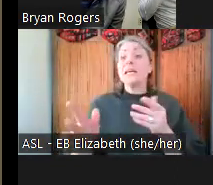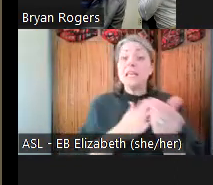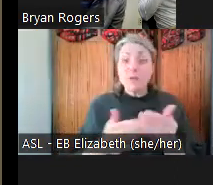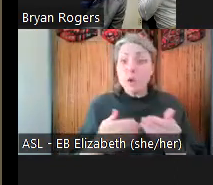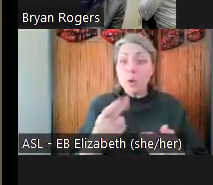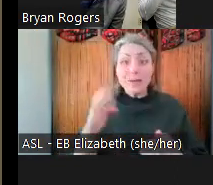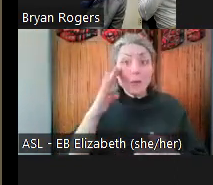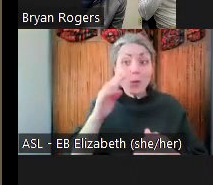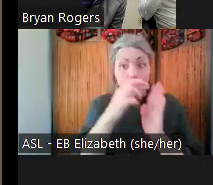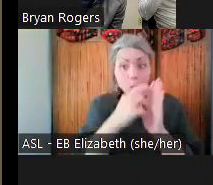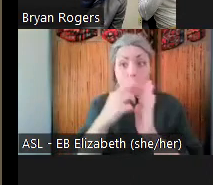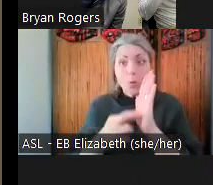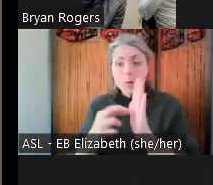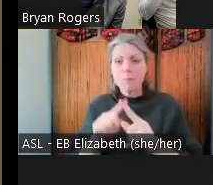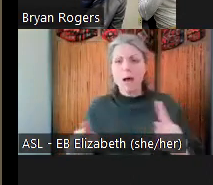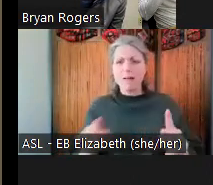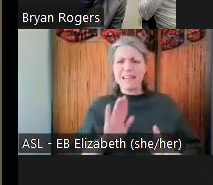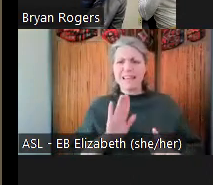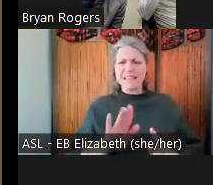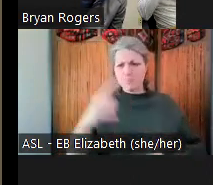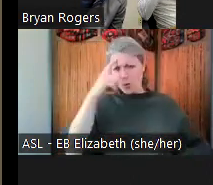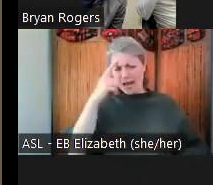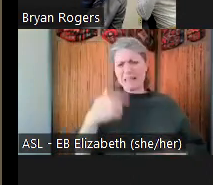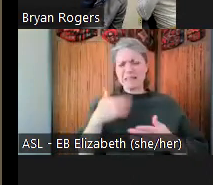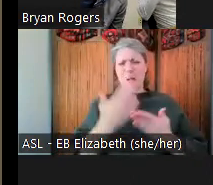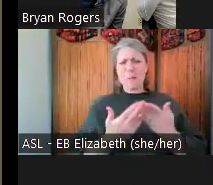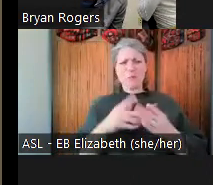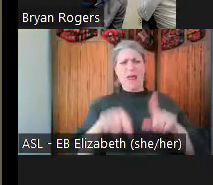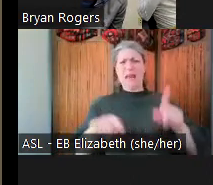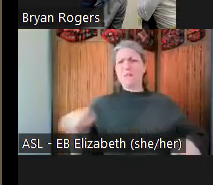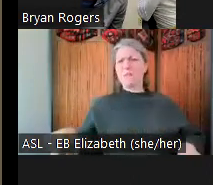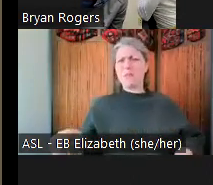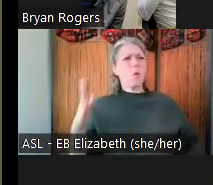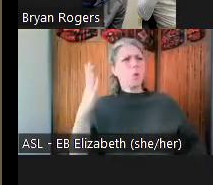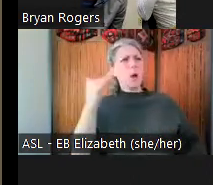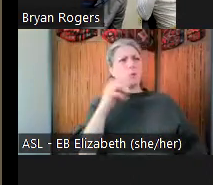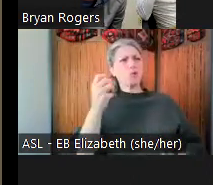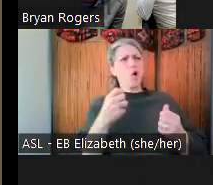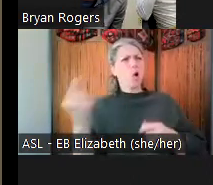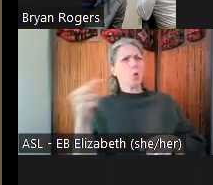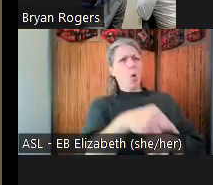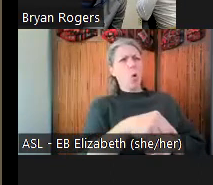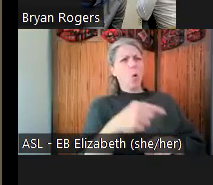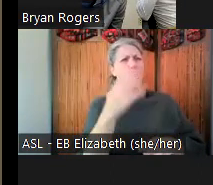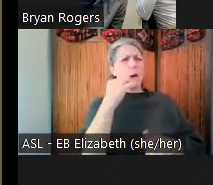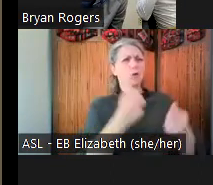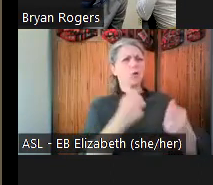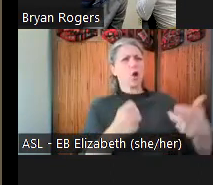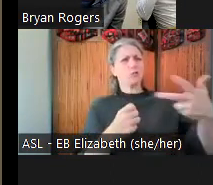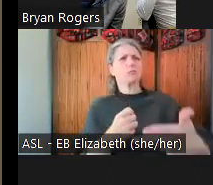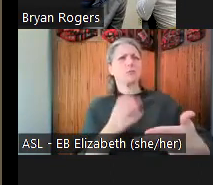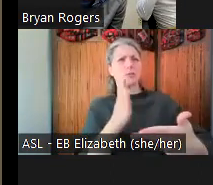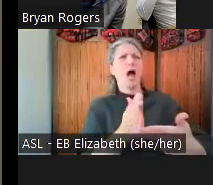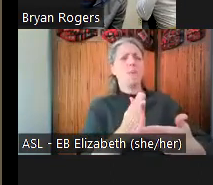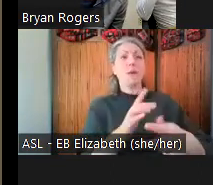there was still very much a randomness in his brain, why cars were going. He knew the rule right of way, but once he was out there